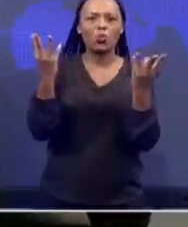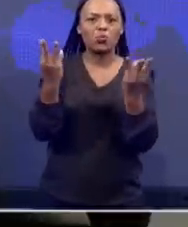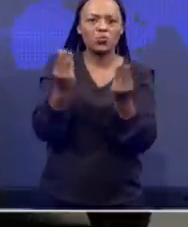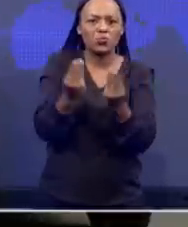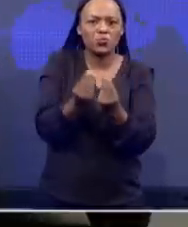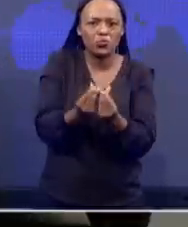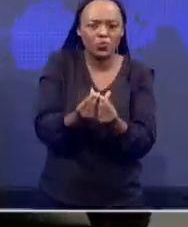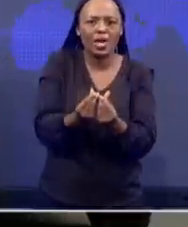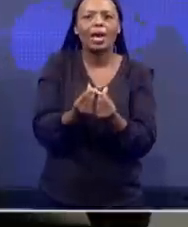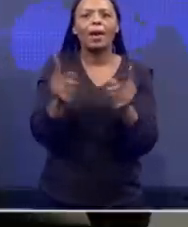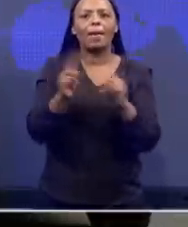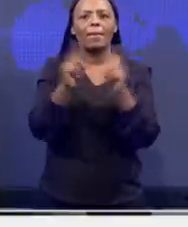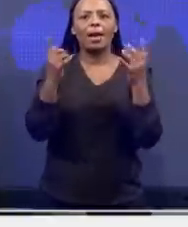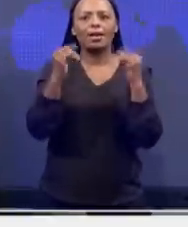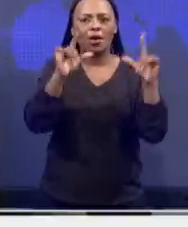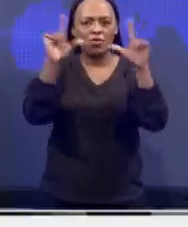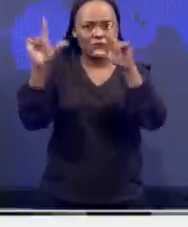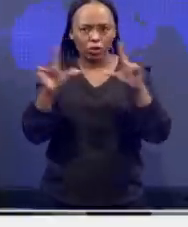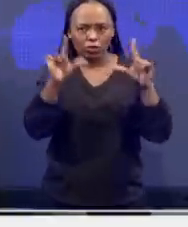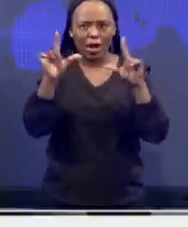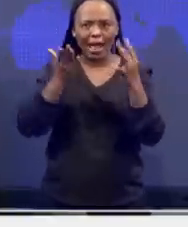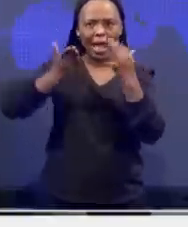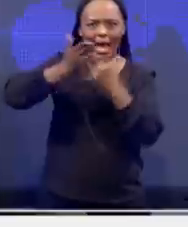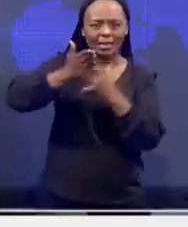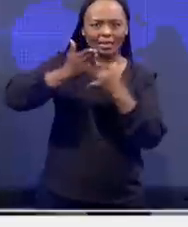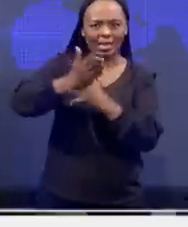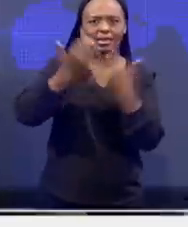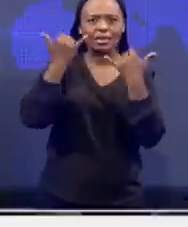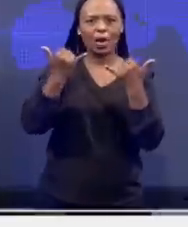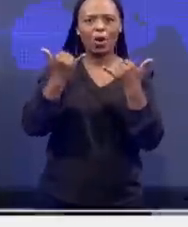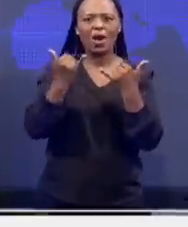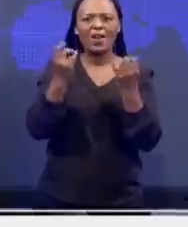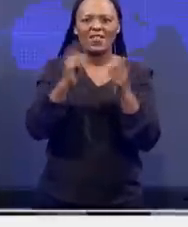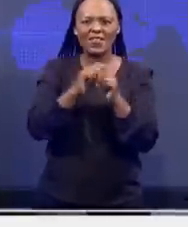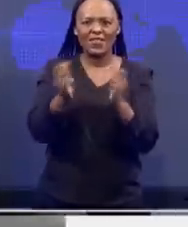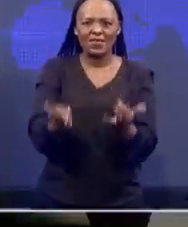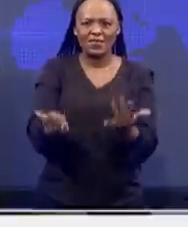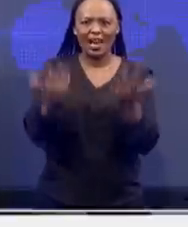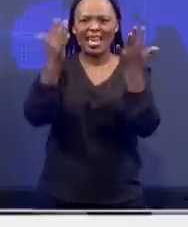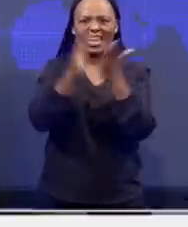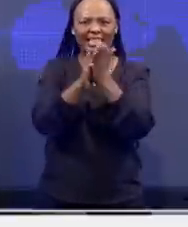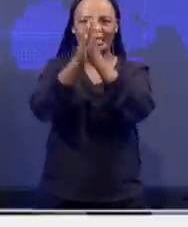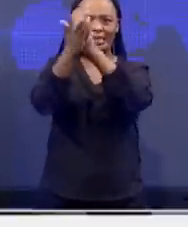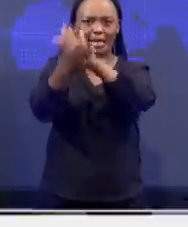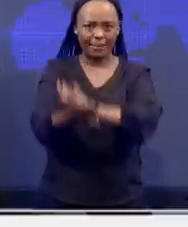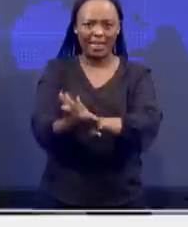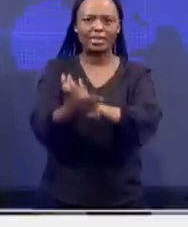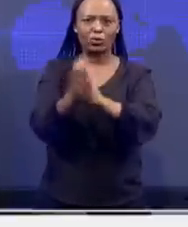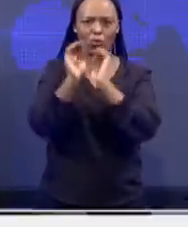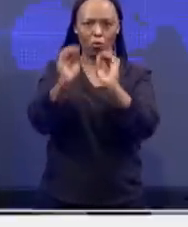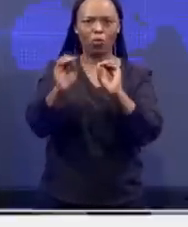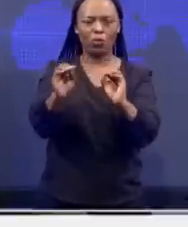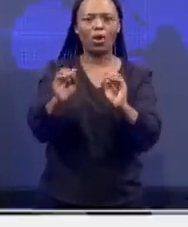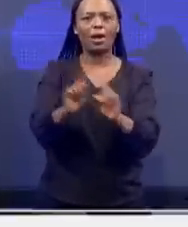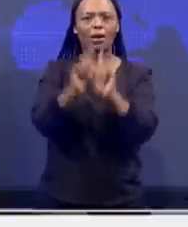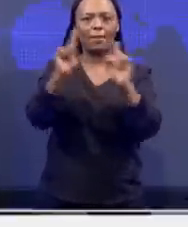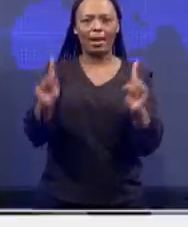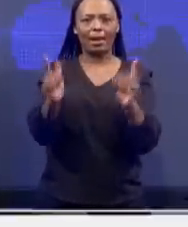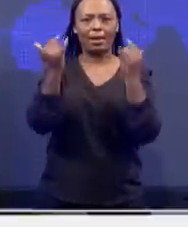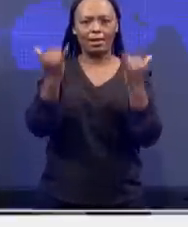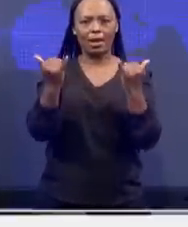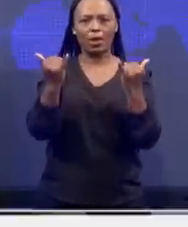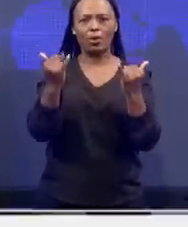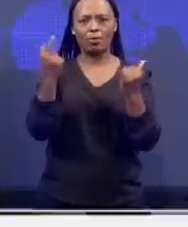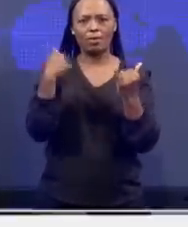we managed to access right now, it looks like the fire has been badly damaged. But now we are going to be, I'm